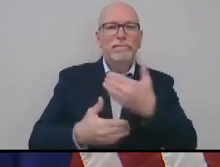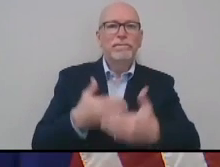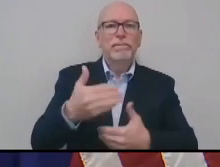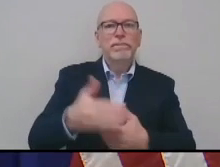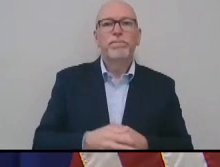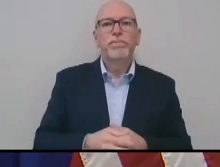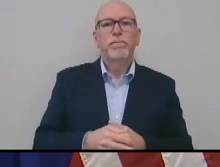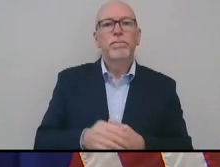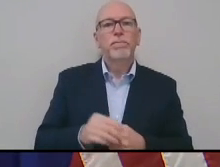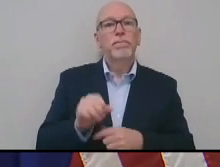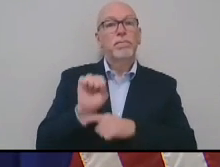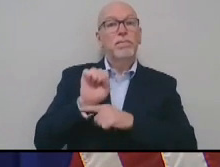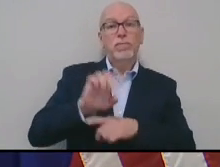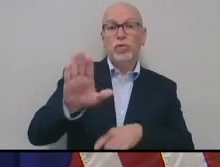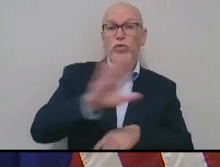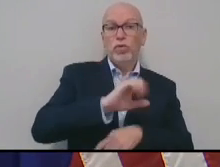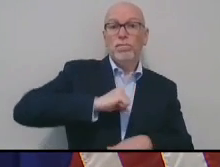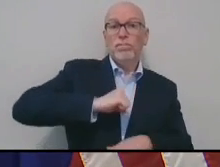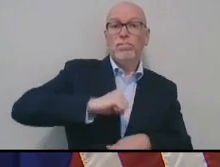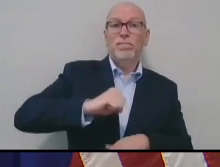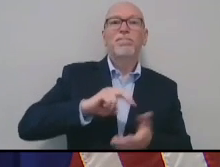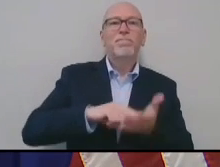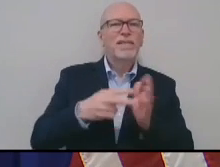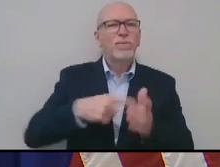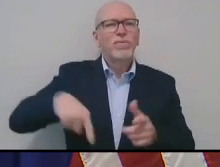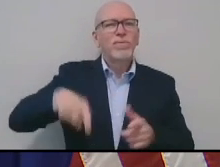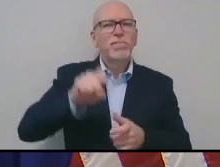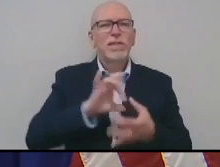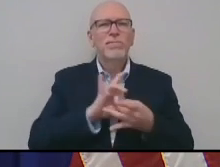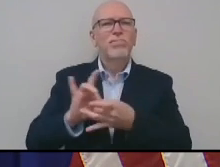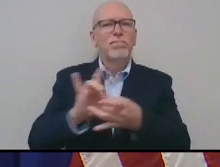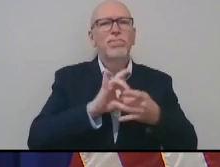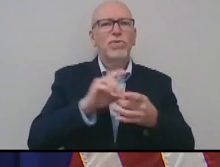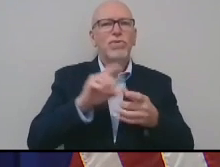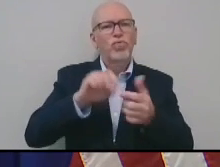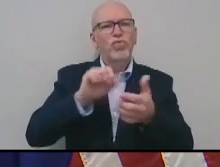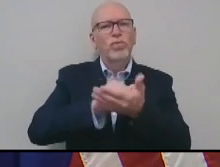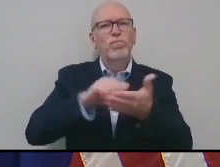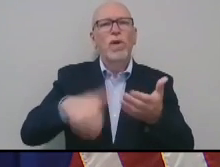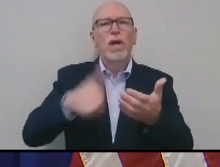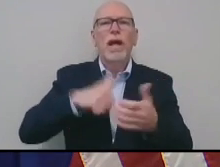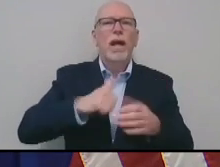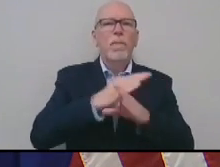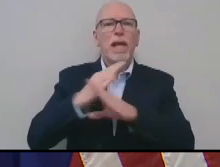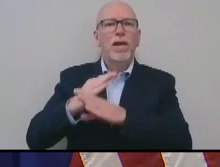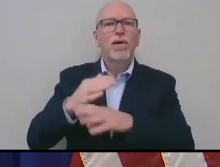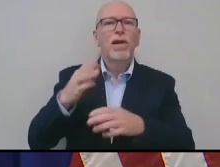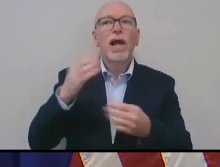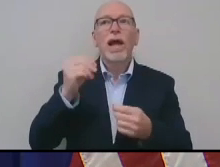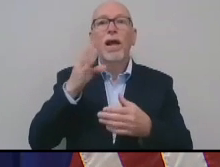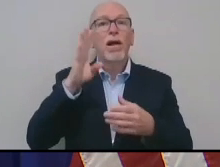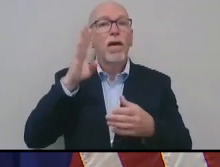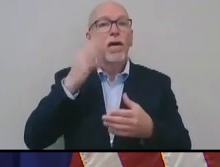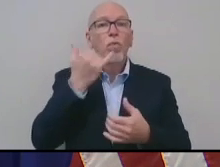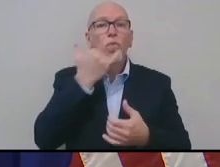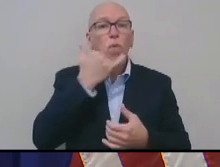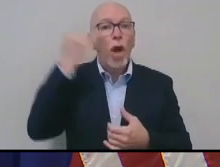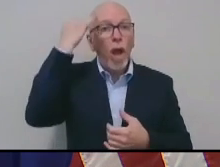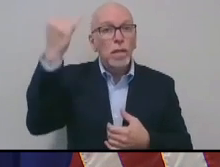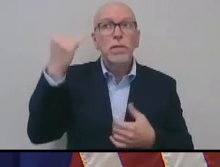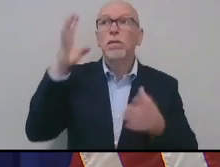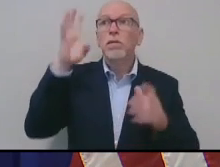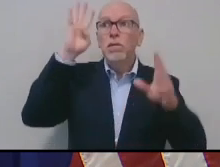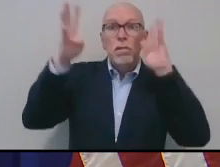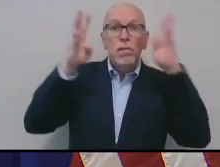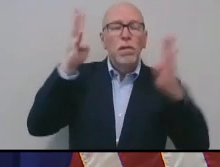vaccine hesitancy requires all of us working together to remove barriers, to debunk myths, and to focus on all of the benefits of